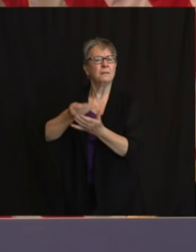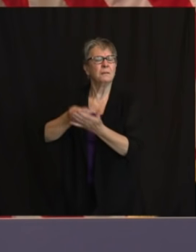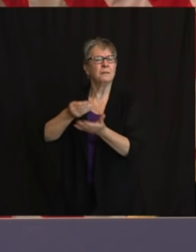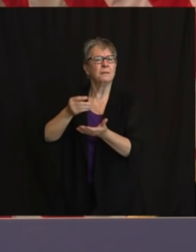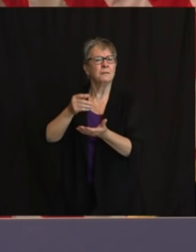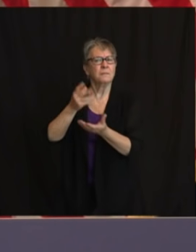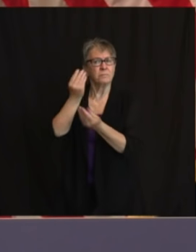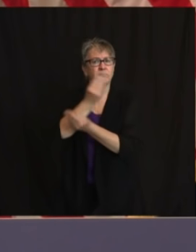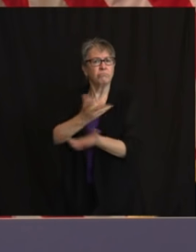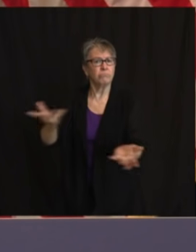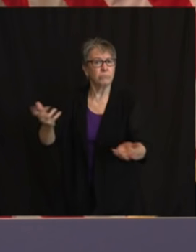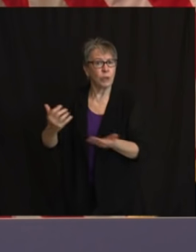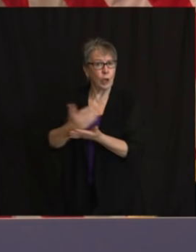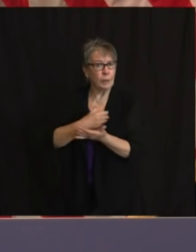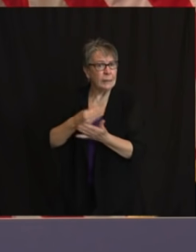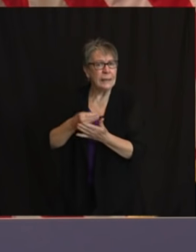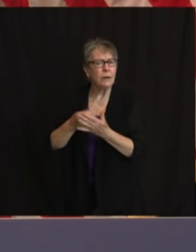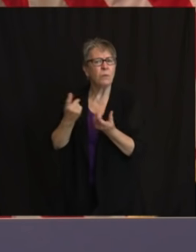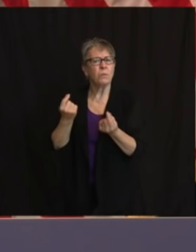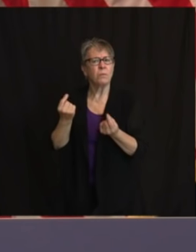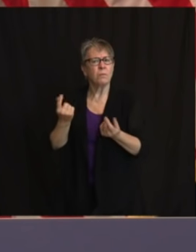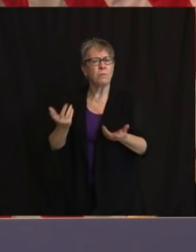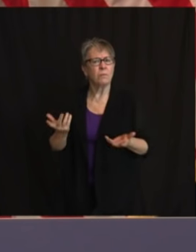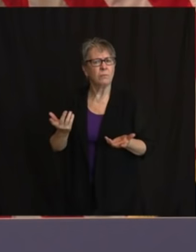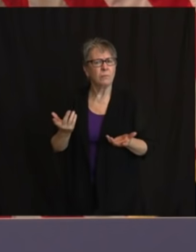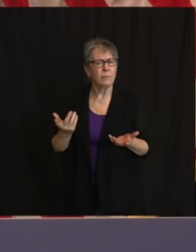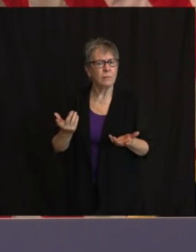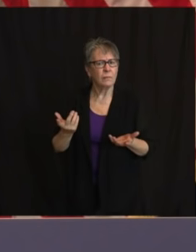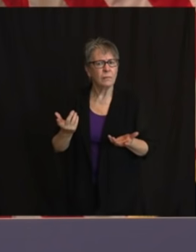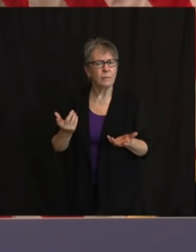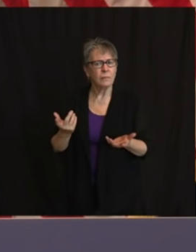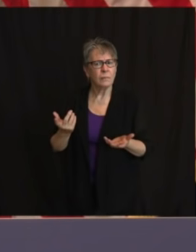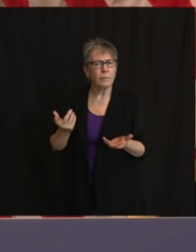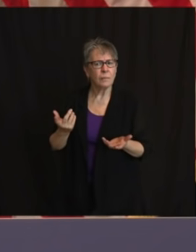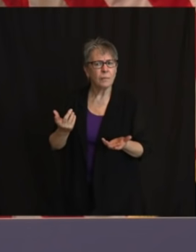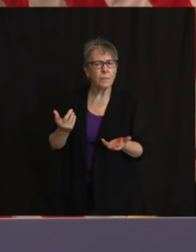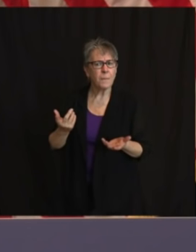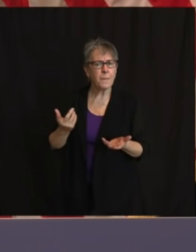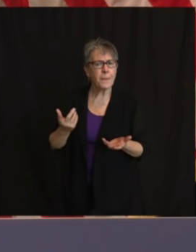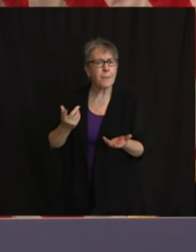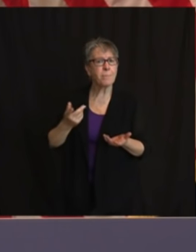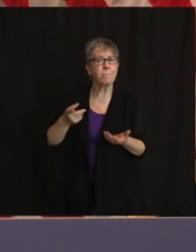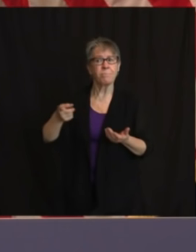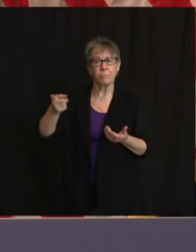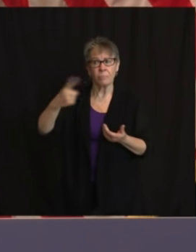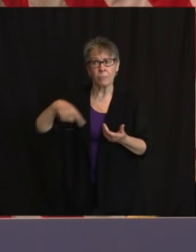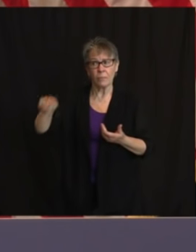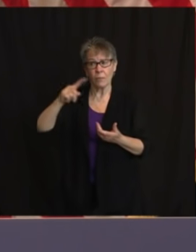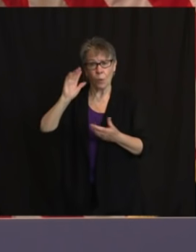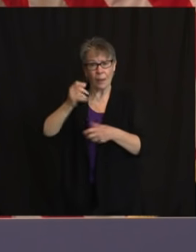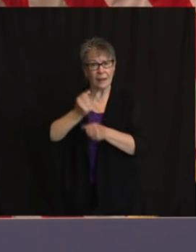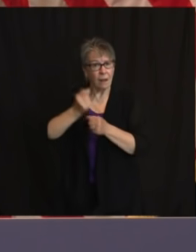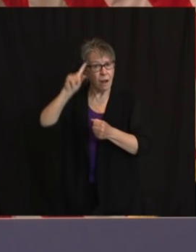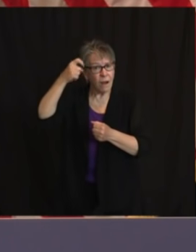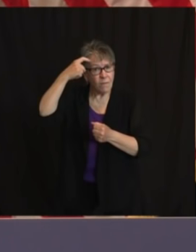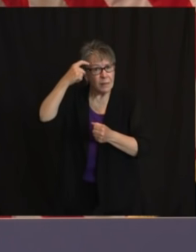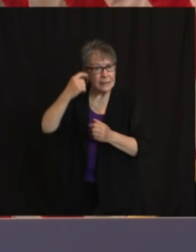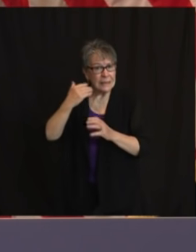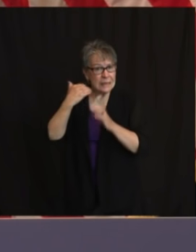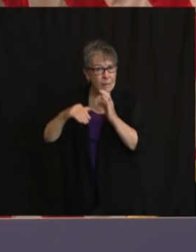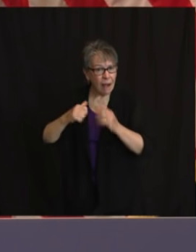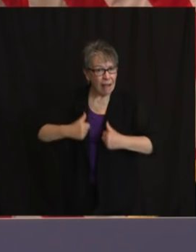OPRA? Is that it? I have no idea. Do you have anything you want